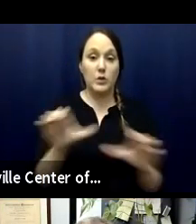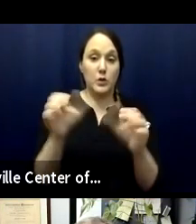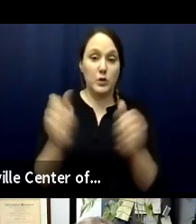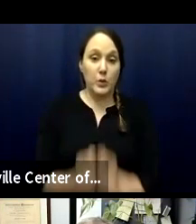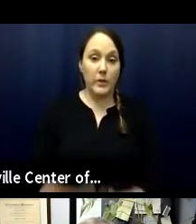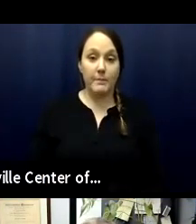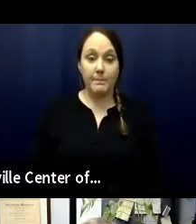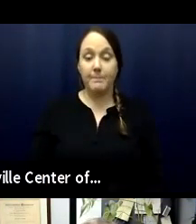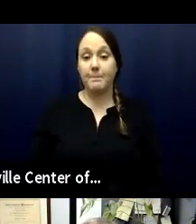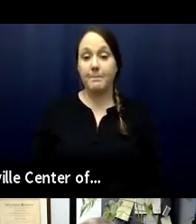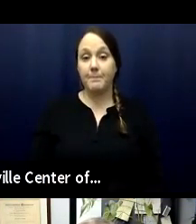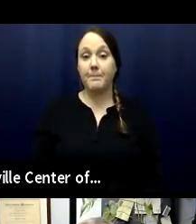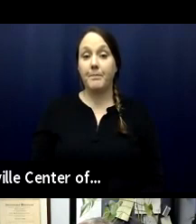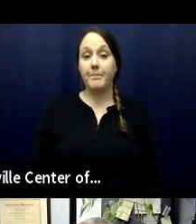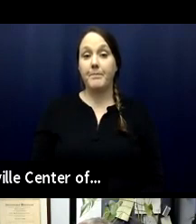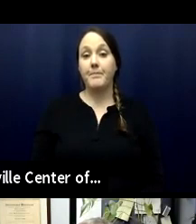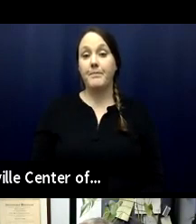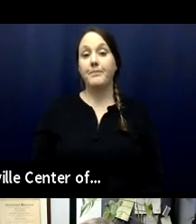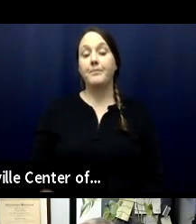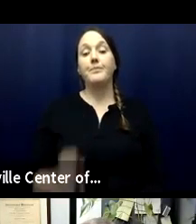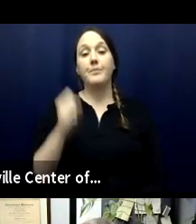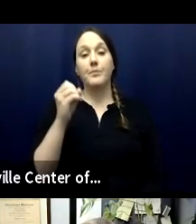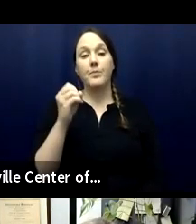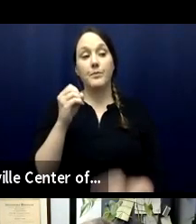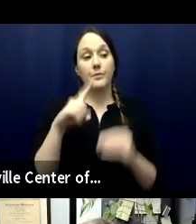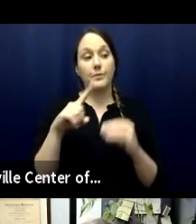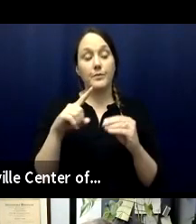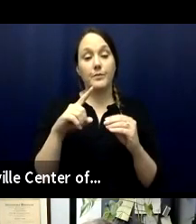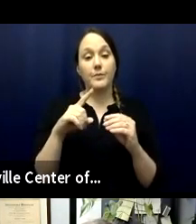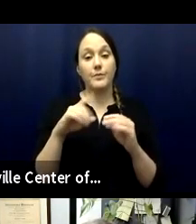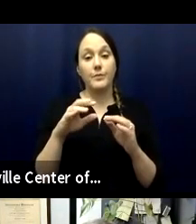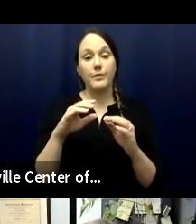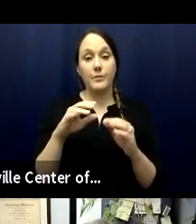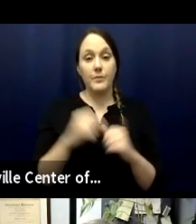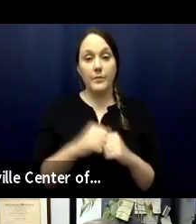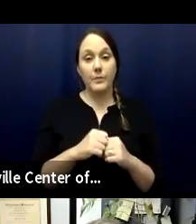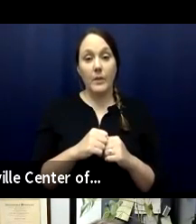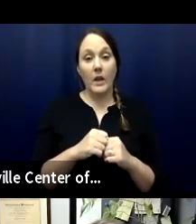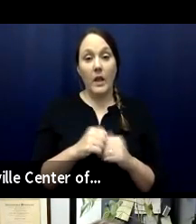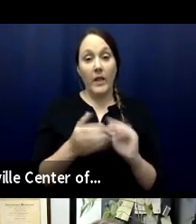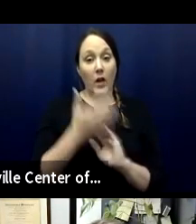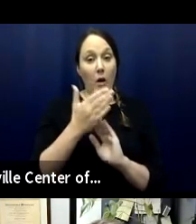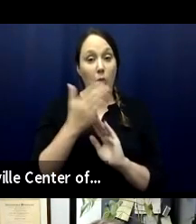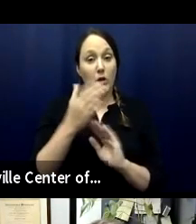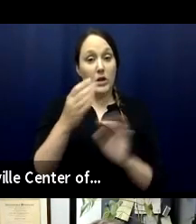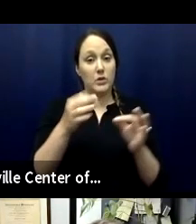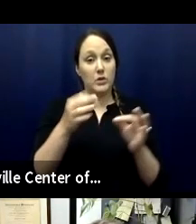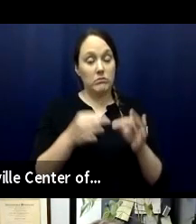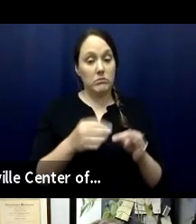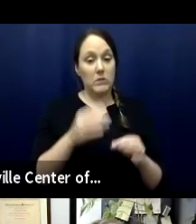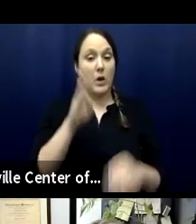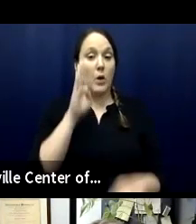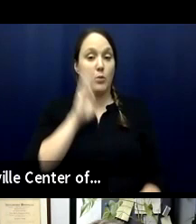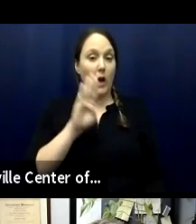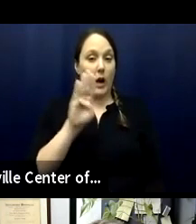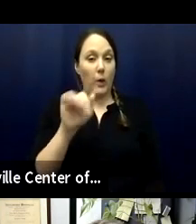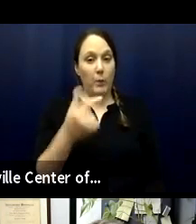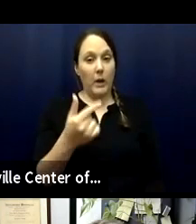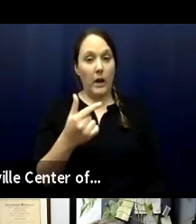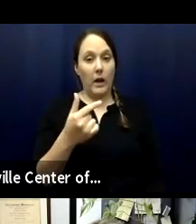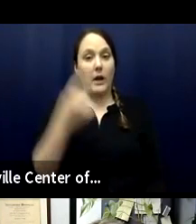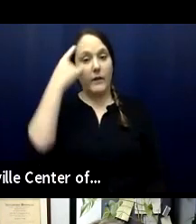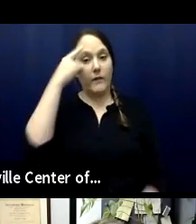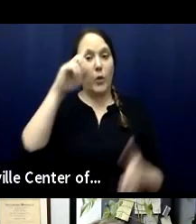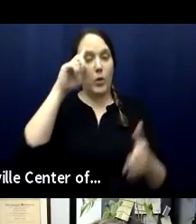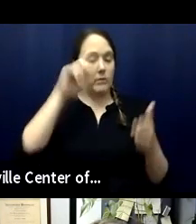So in terms of the operational definition of brown bagging for